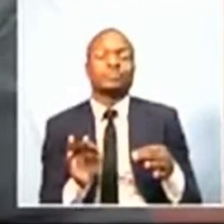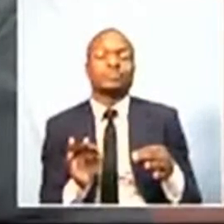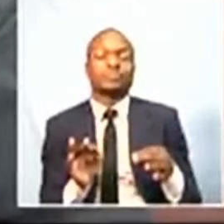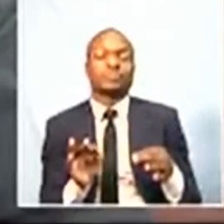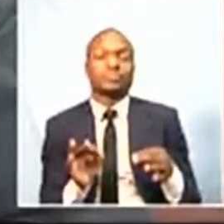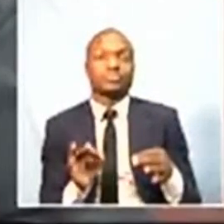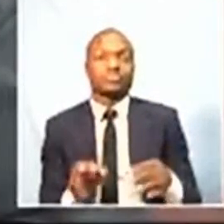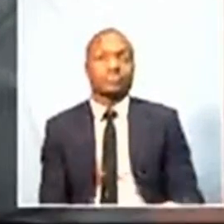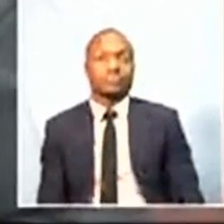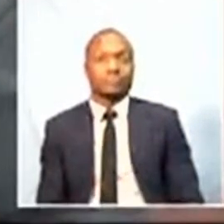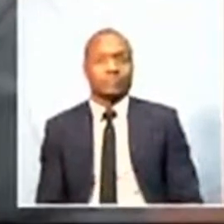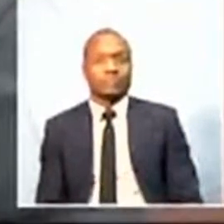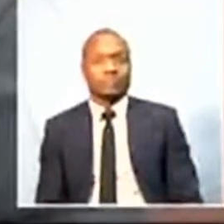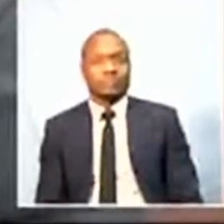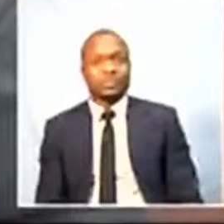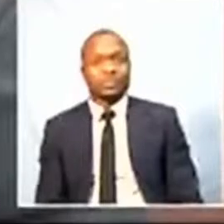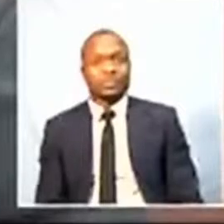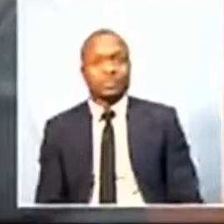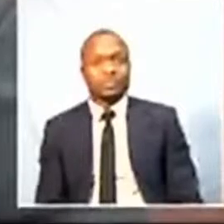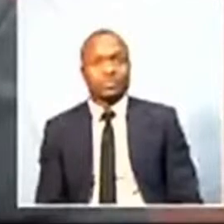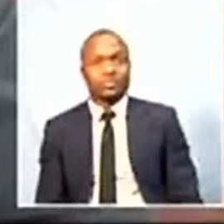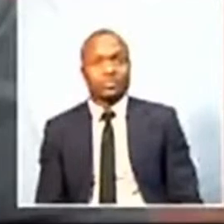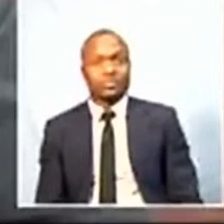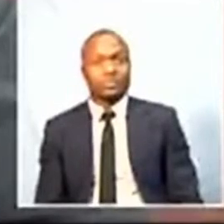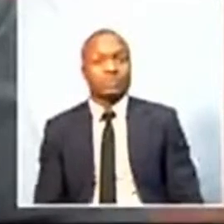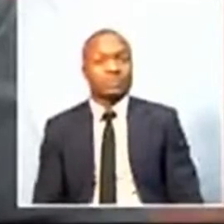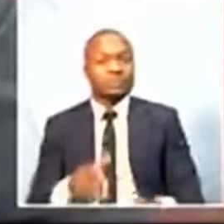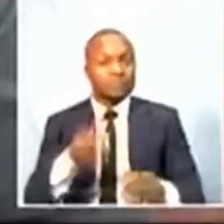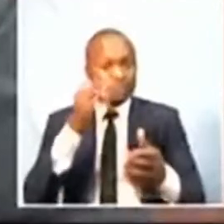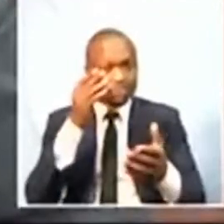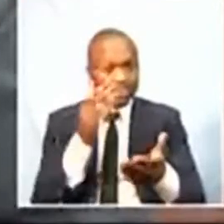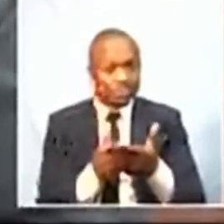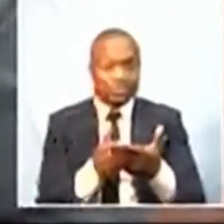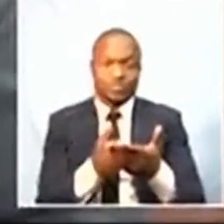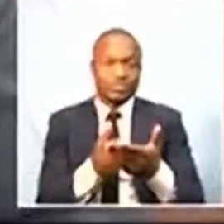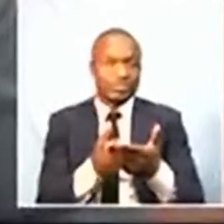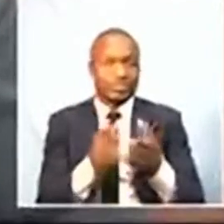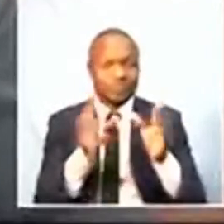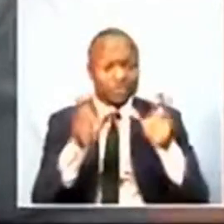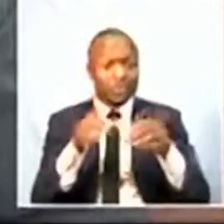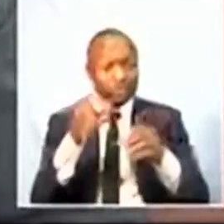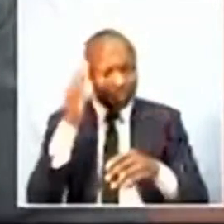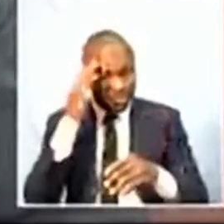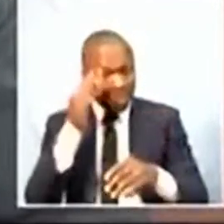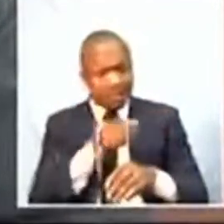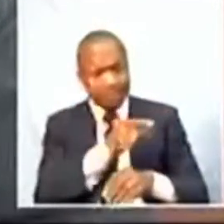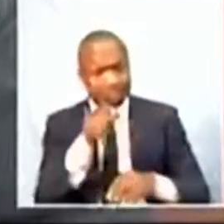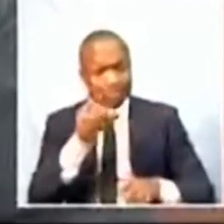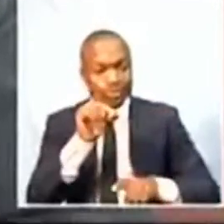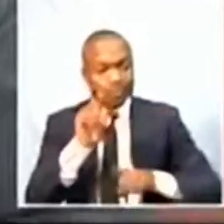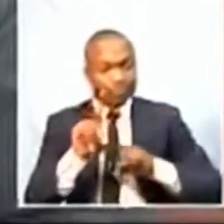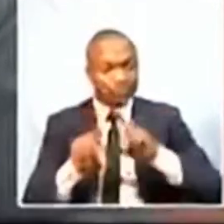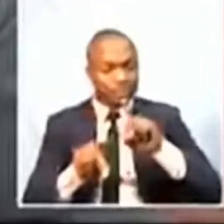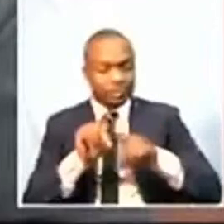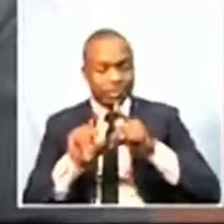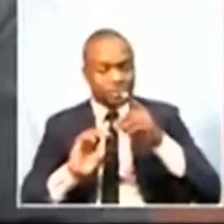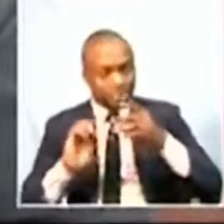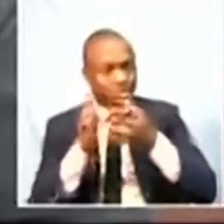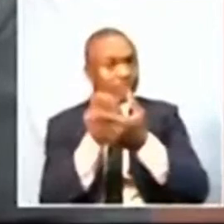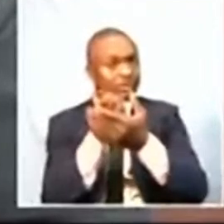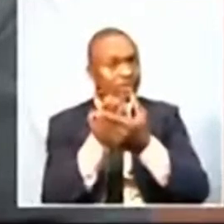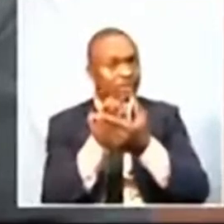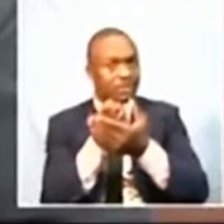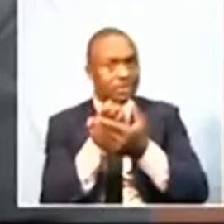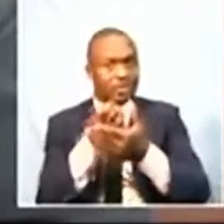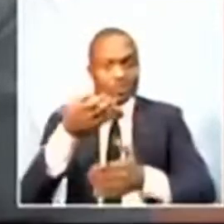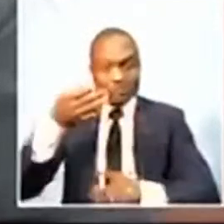As far as this committee is concerned, Chairperson, as far as I'm concerned, these people engaged